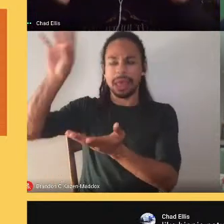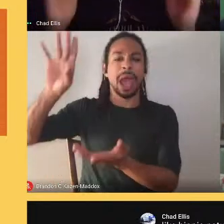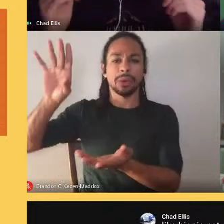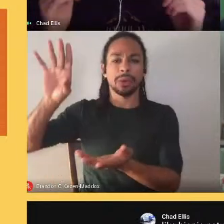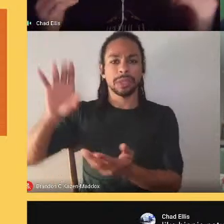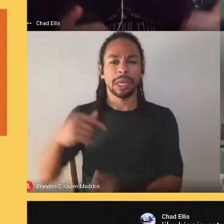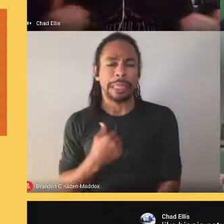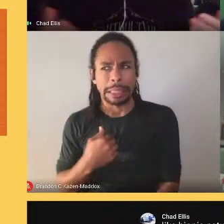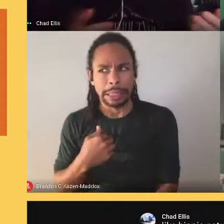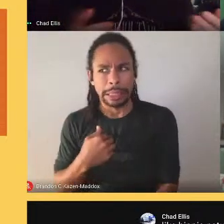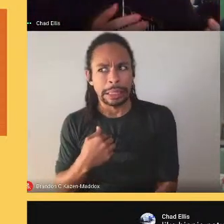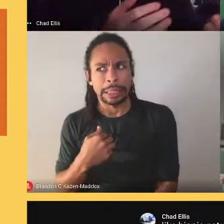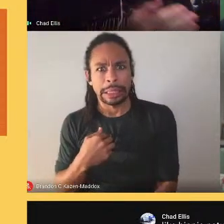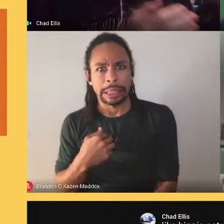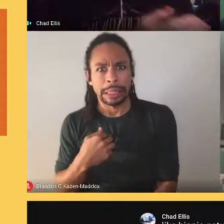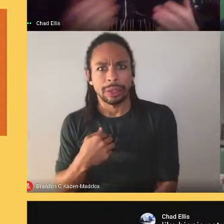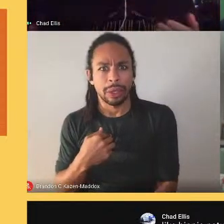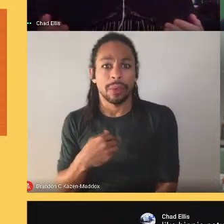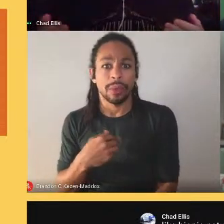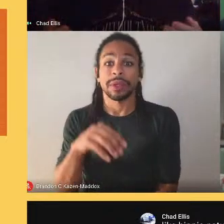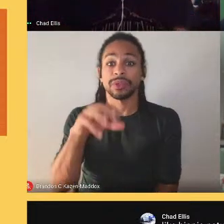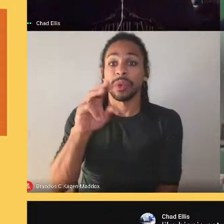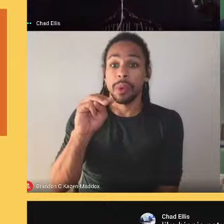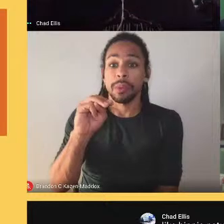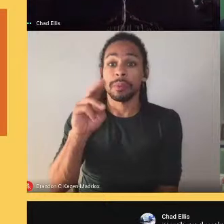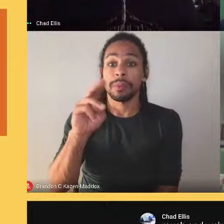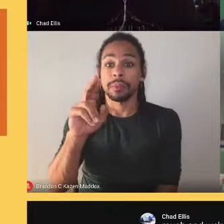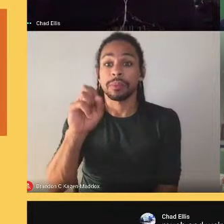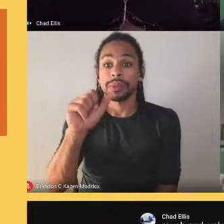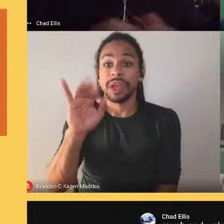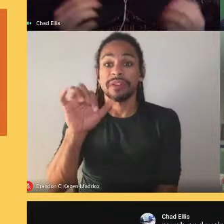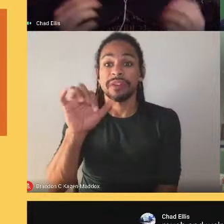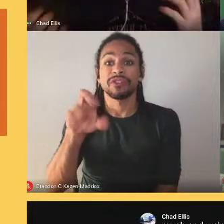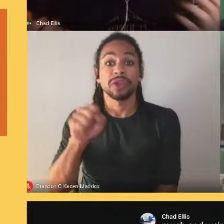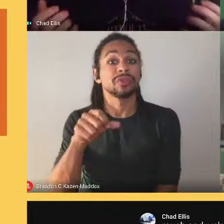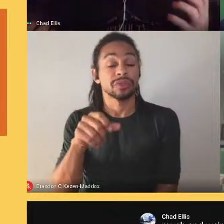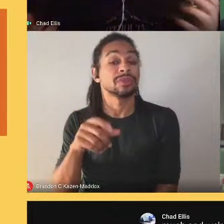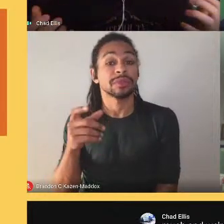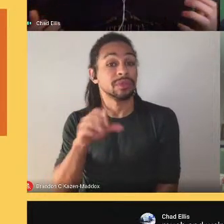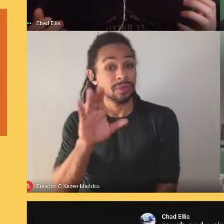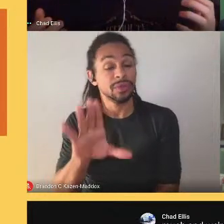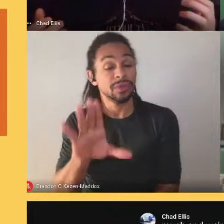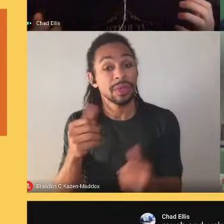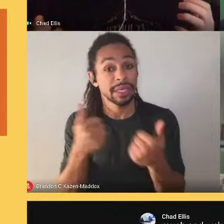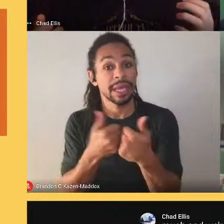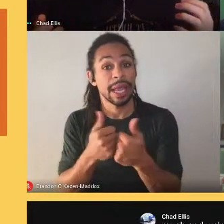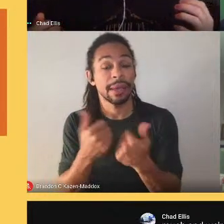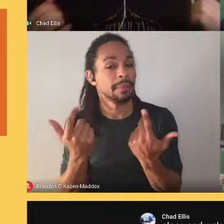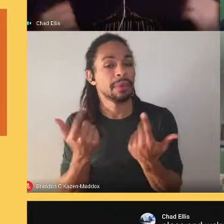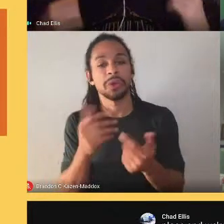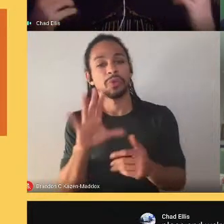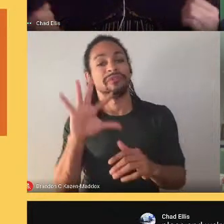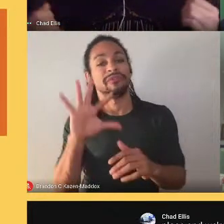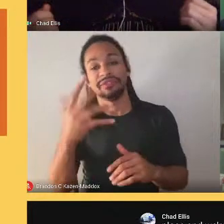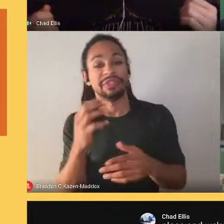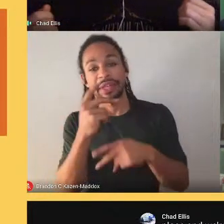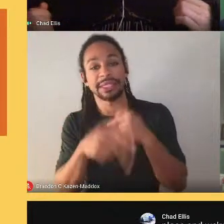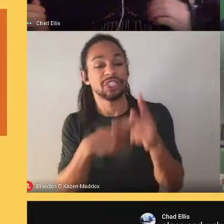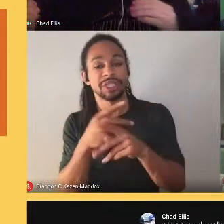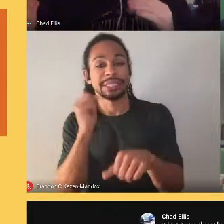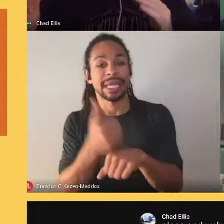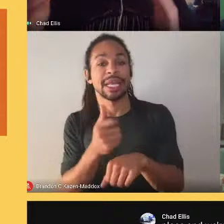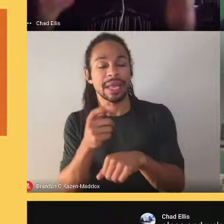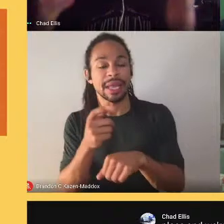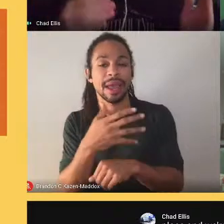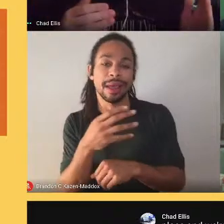you're even working on moving away from that, but what were things you did with that fifth edition setting that you knew setting out, okay, this is going to push us in